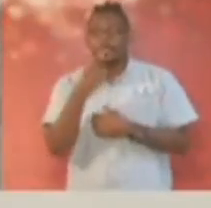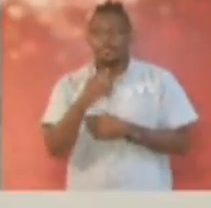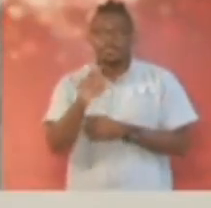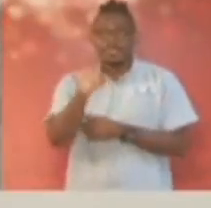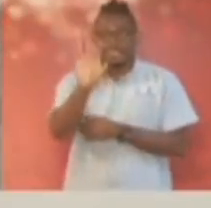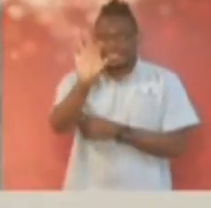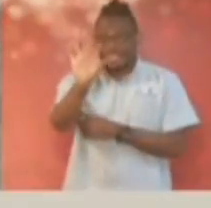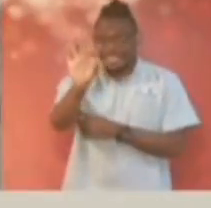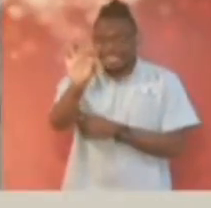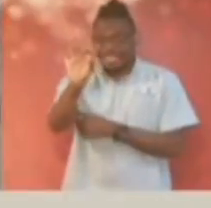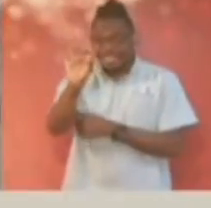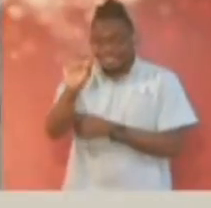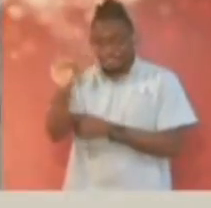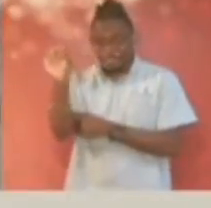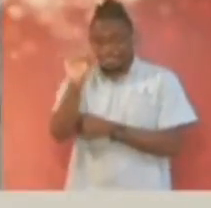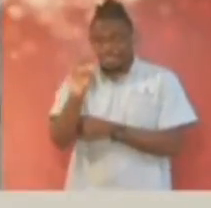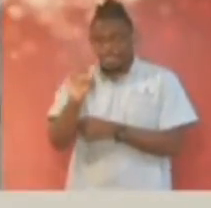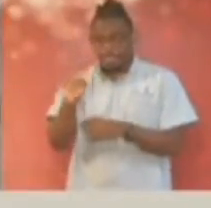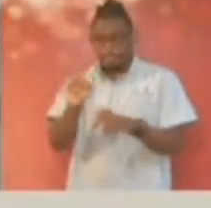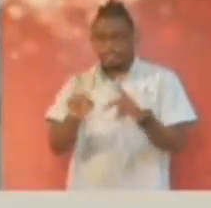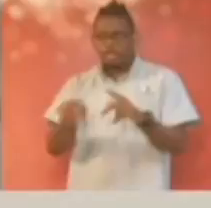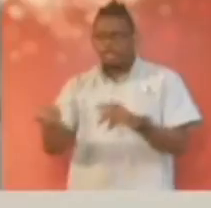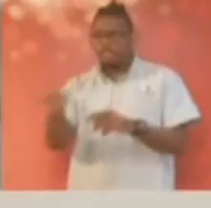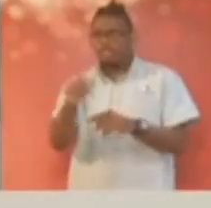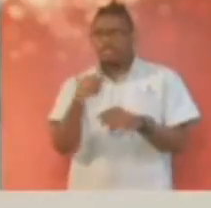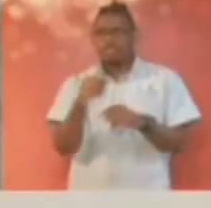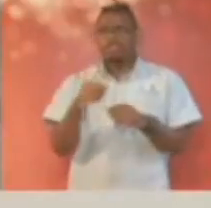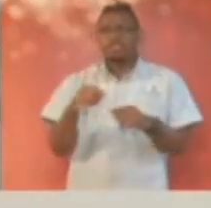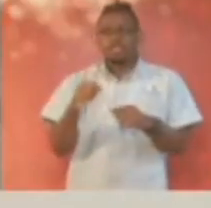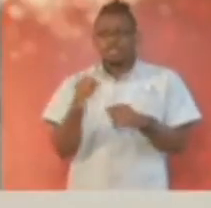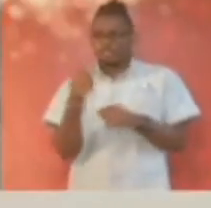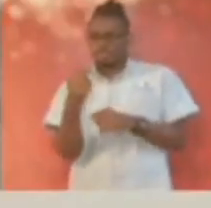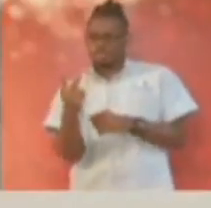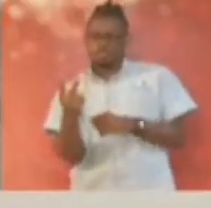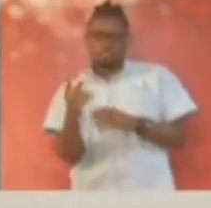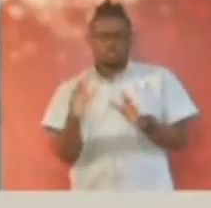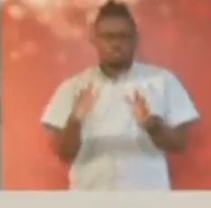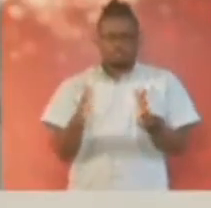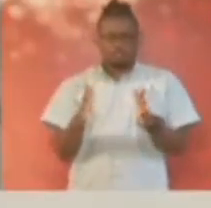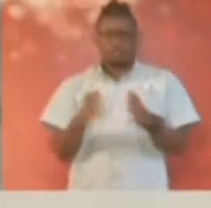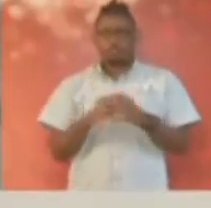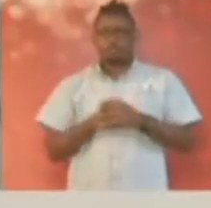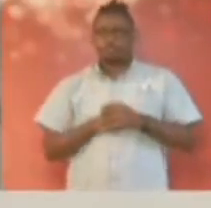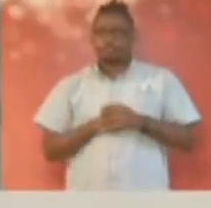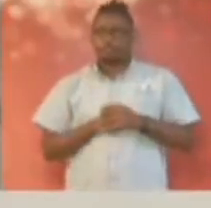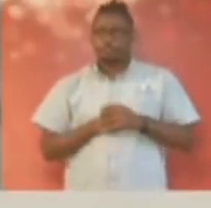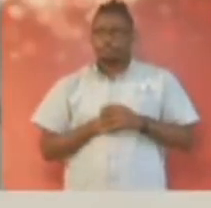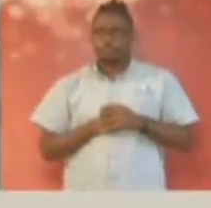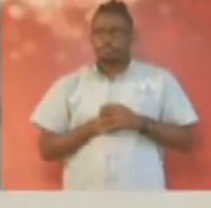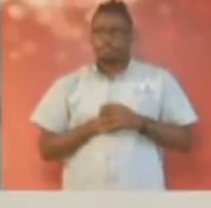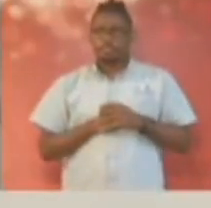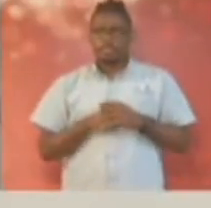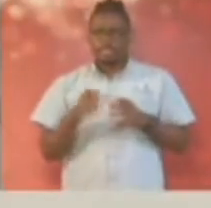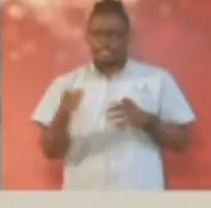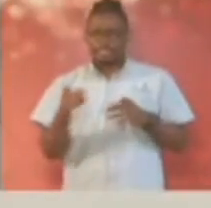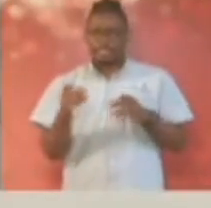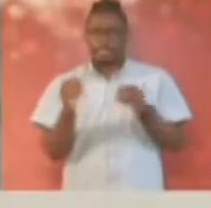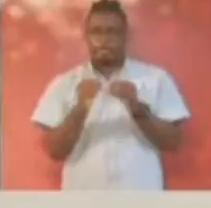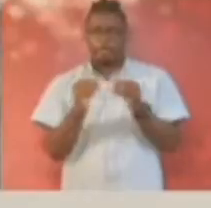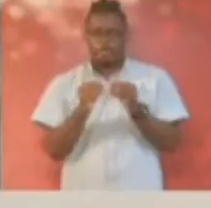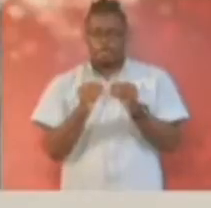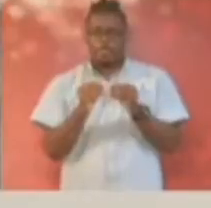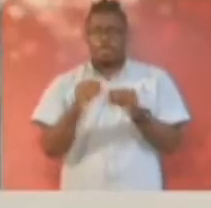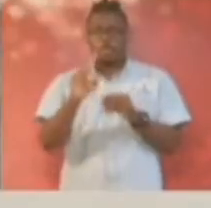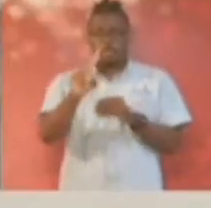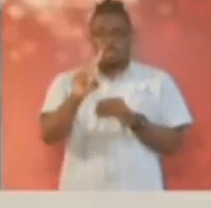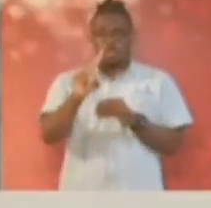people having type 2 diabetes, and 20 to 22% would give us about over 200,000 people. So it's a large